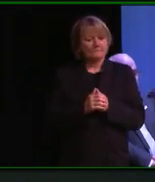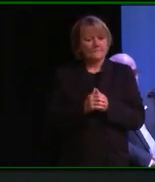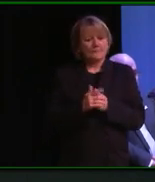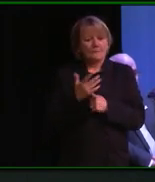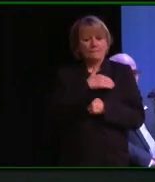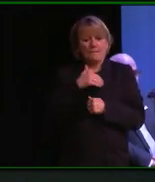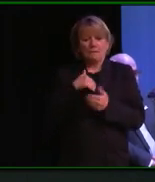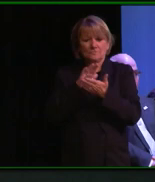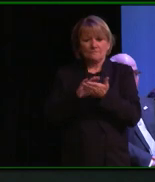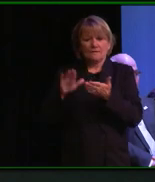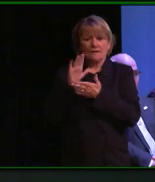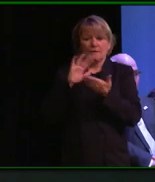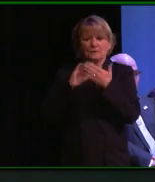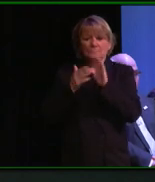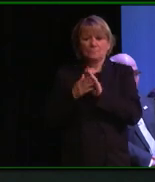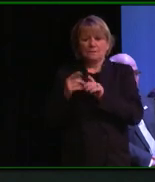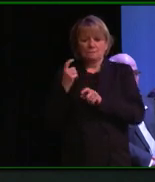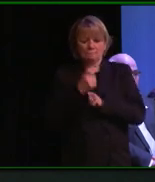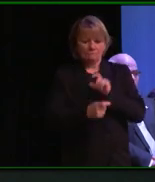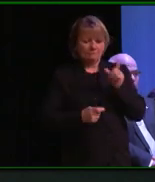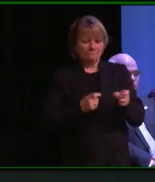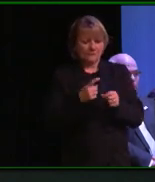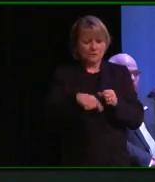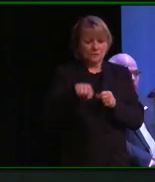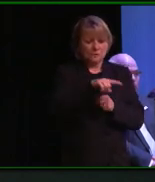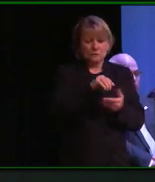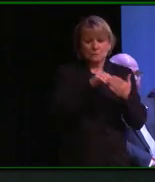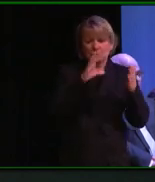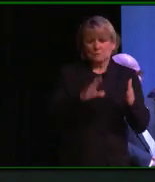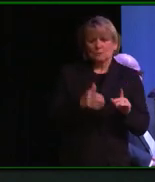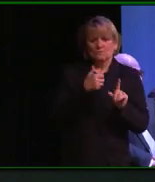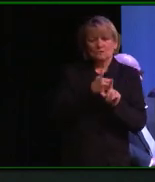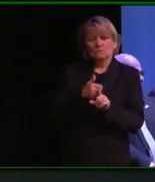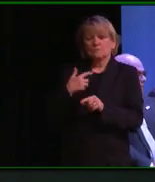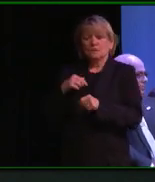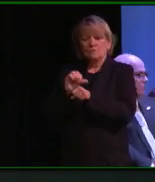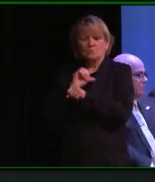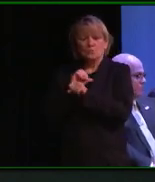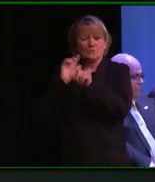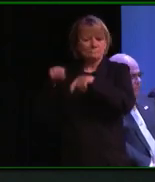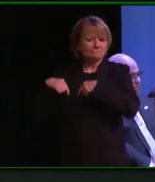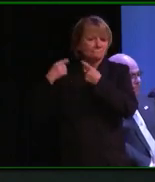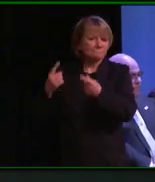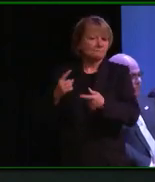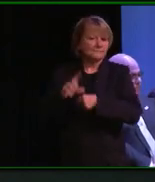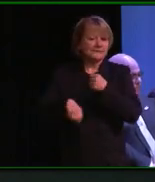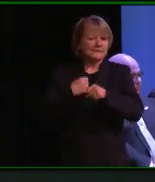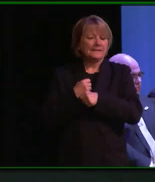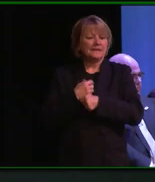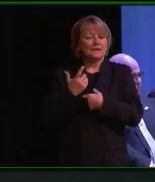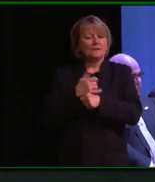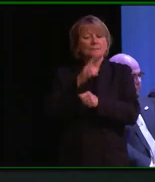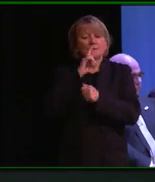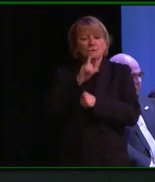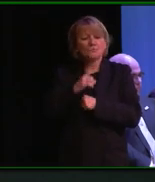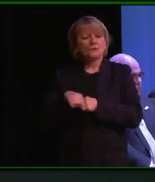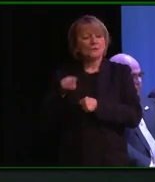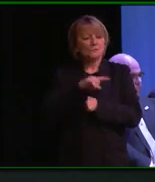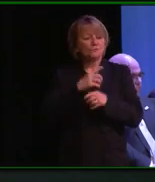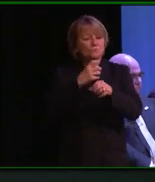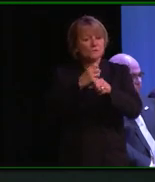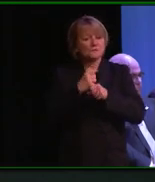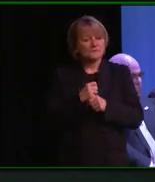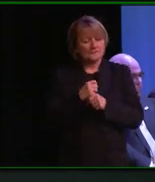of the college community who have worked hard all year long to ensure that you have